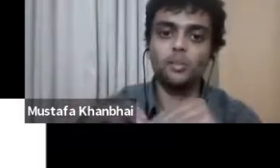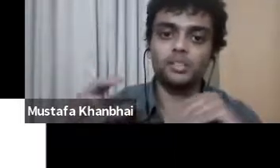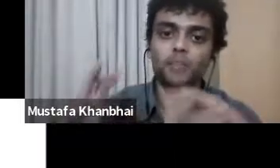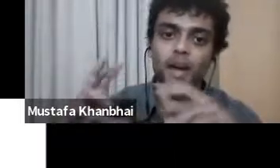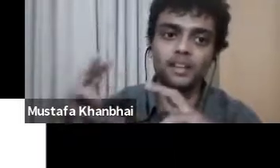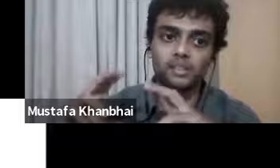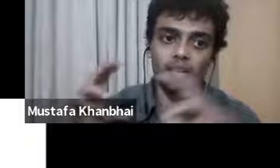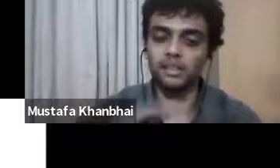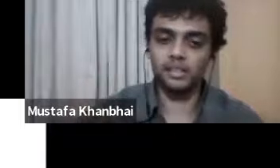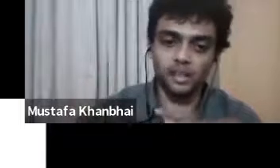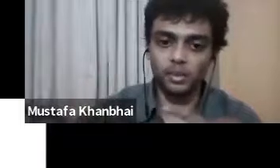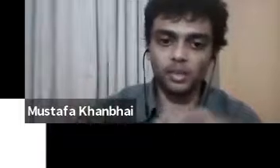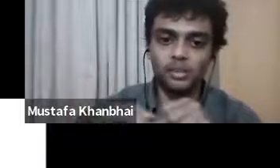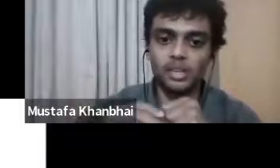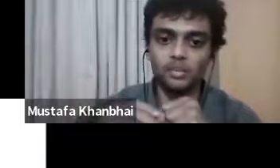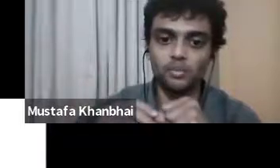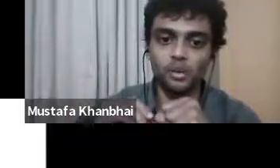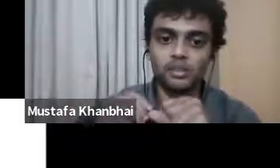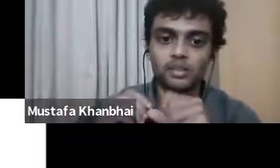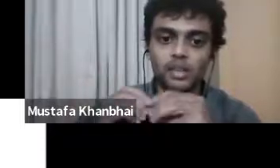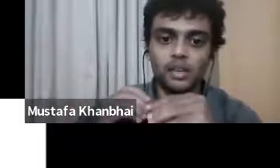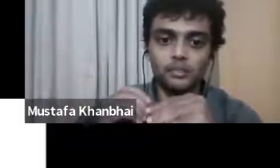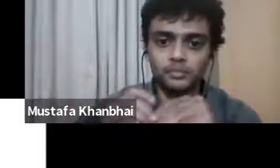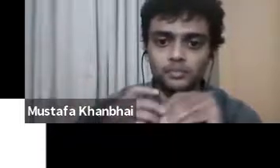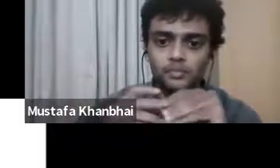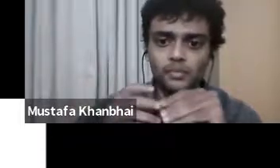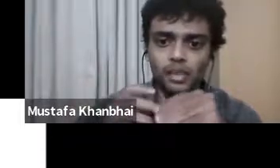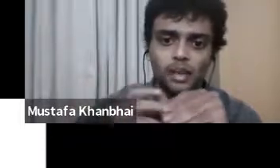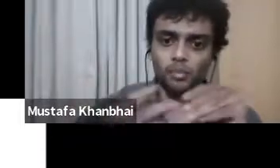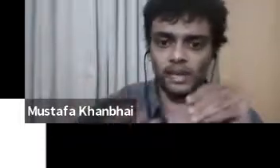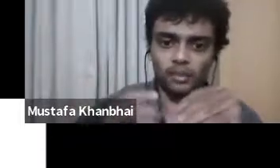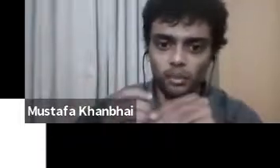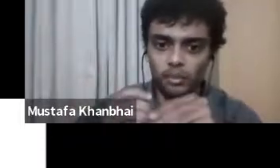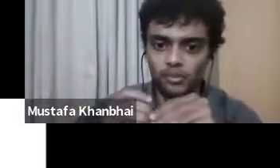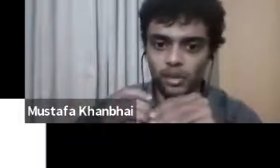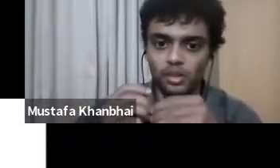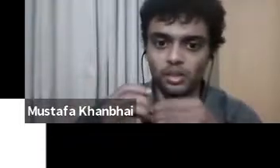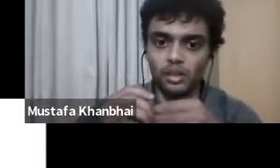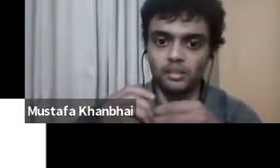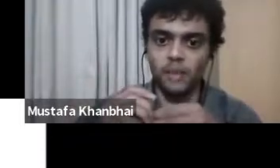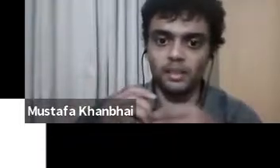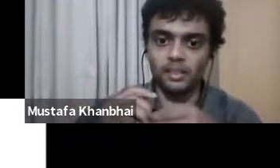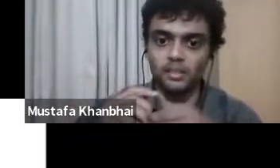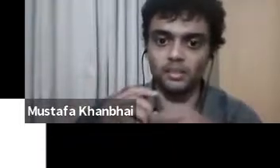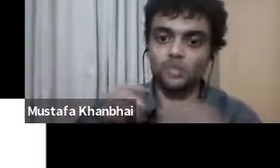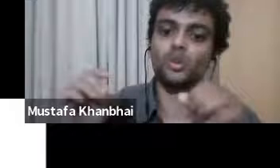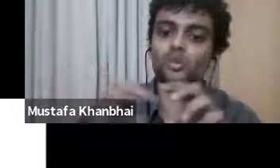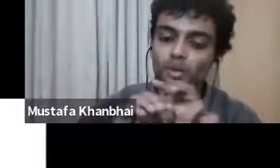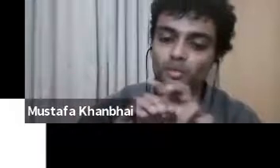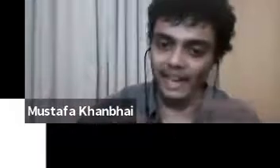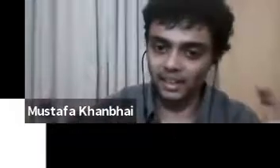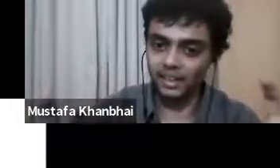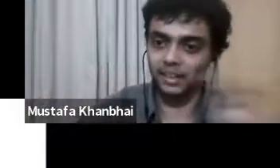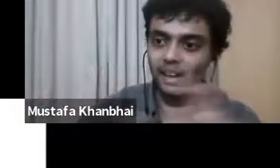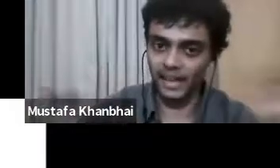artist, but she parodies in a particular series of works, Native Women of South India, Manners and Customs, which is also